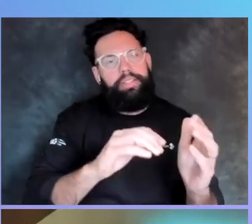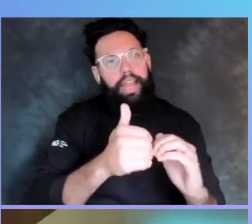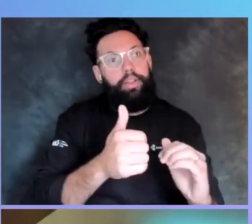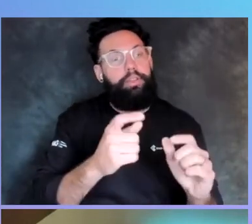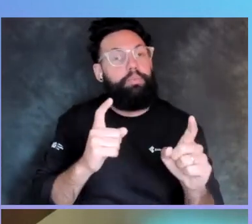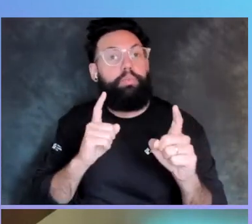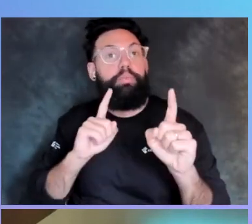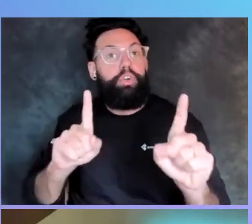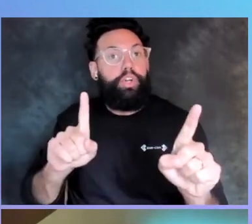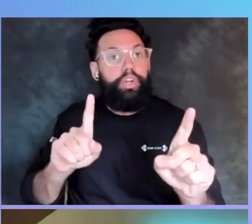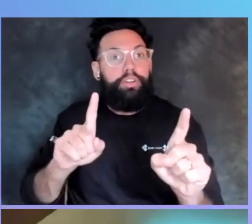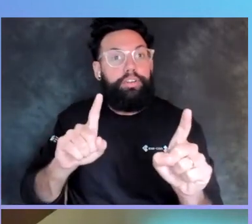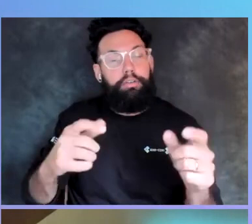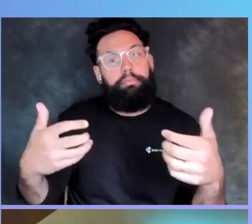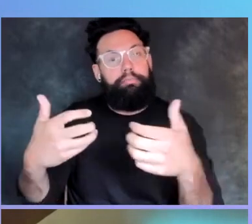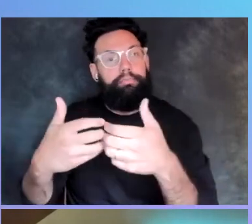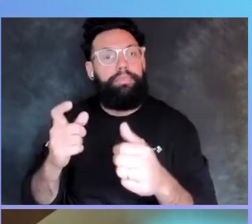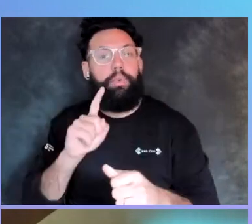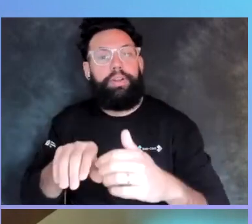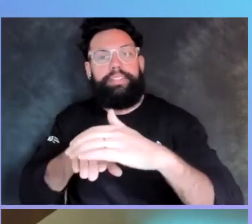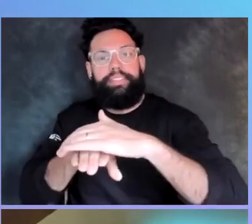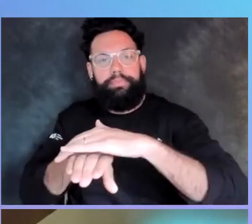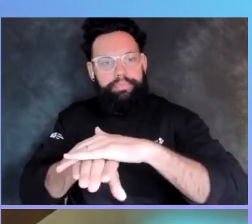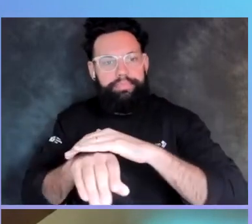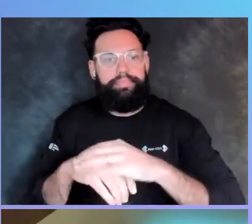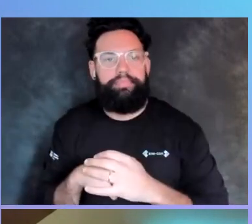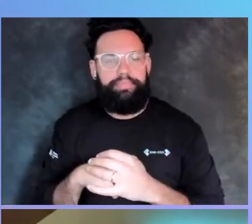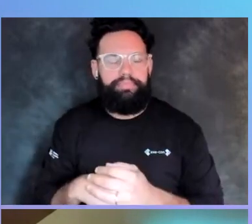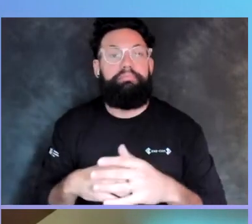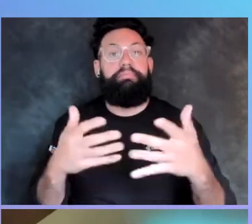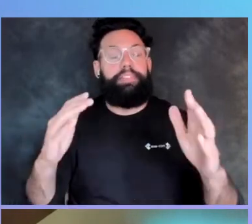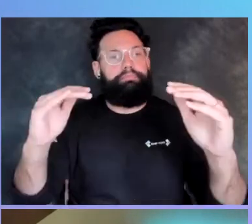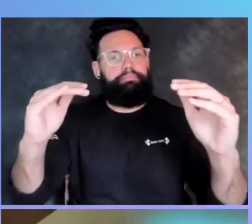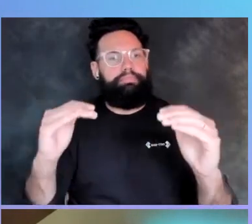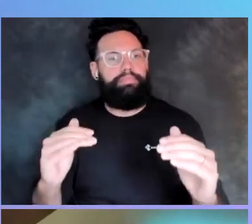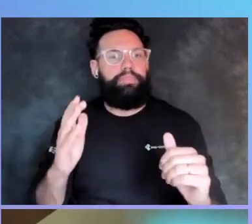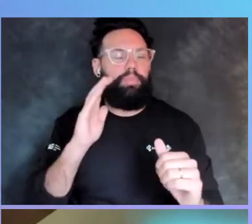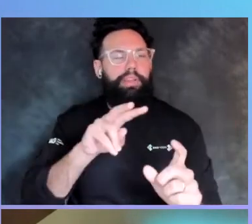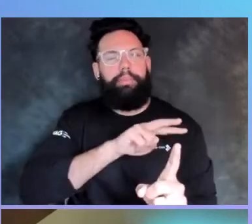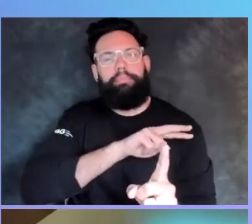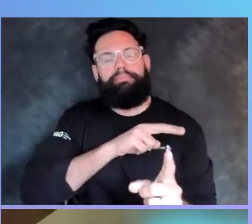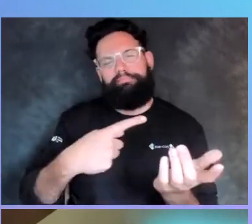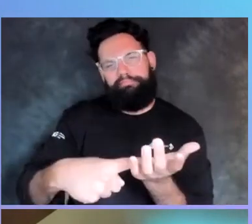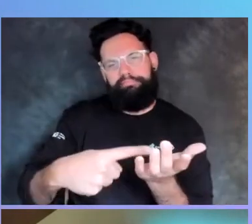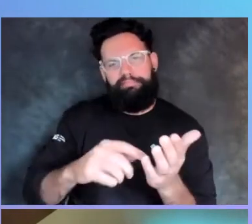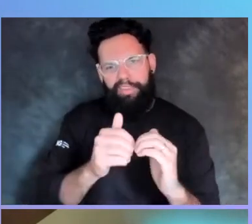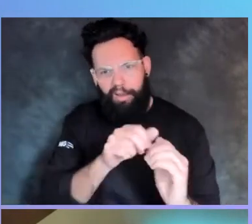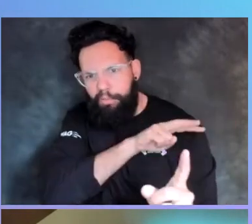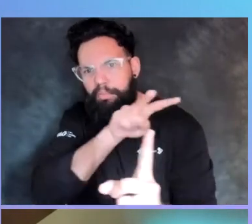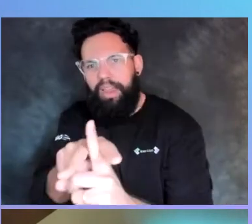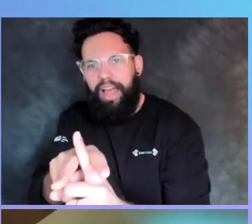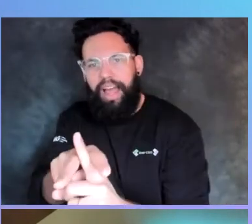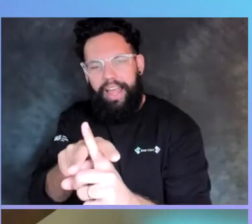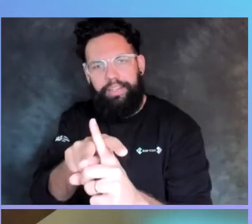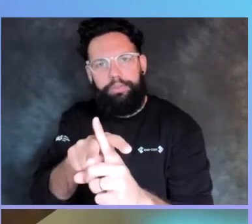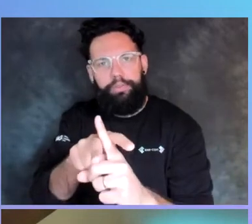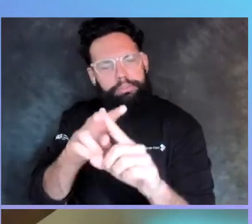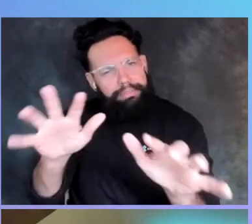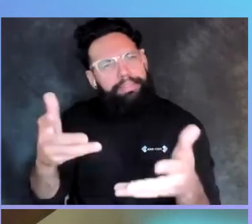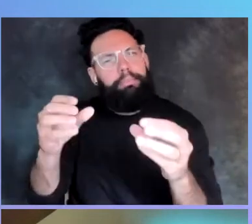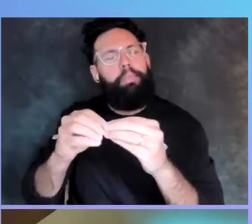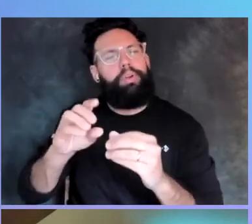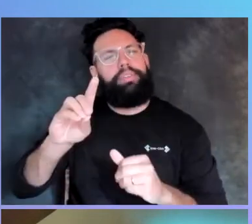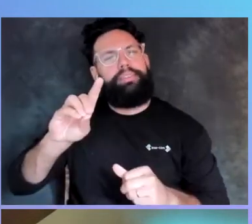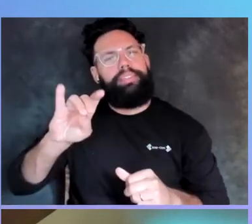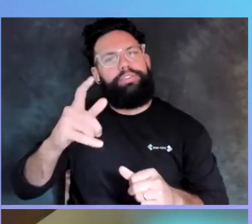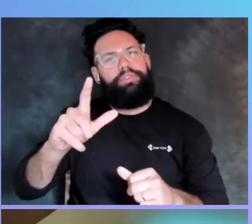that, we'll discuss where we envision these technologies being applied in order to aid building a more accessible digital world. And then we're very